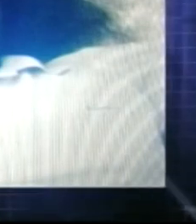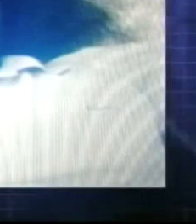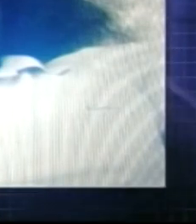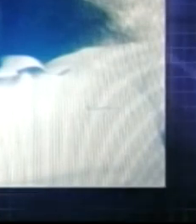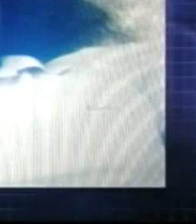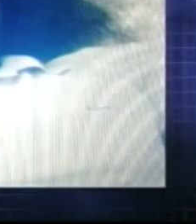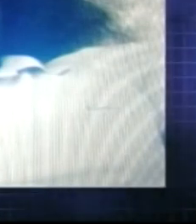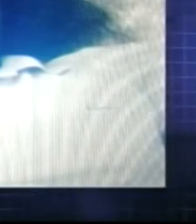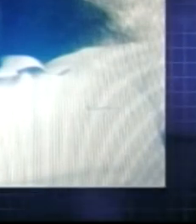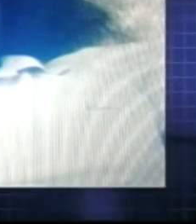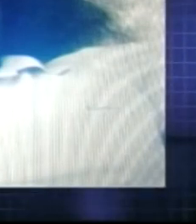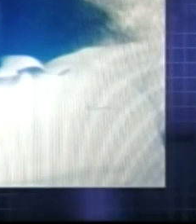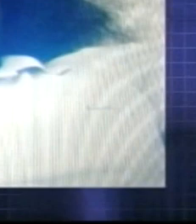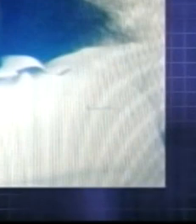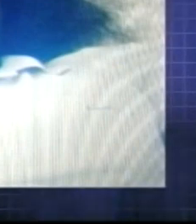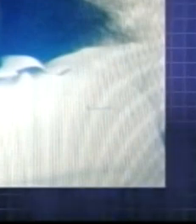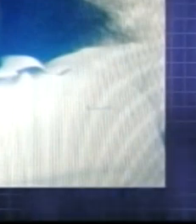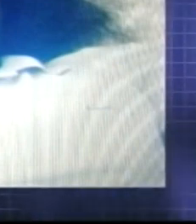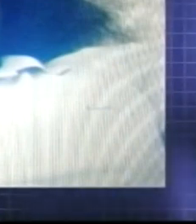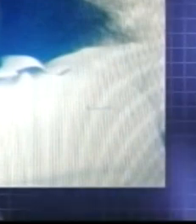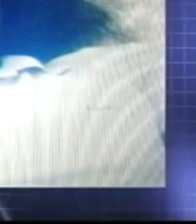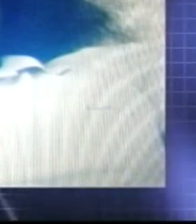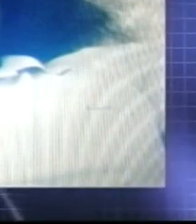1-800-8477, or the nearest police station.